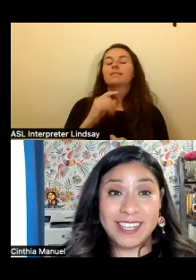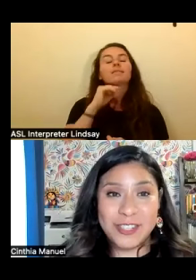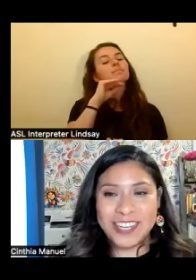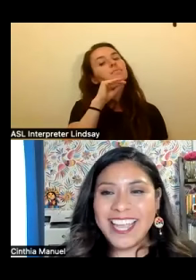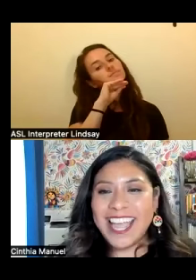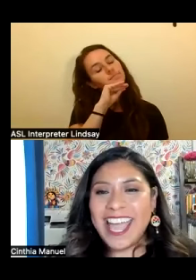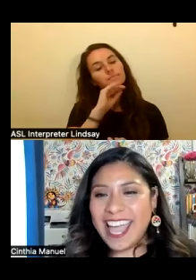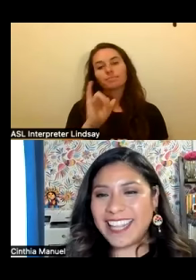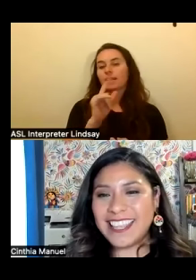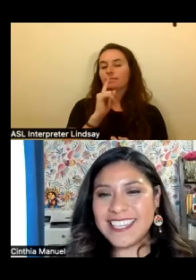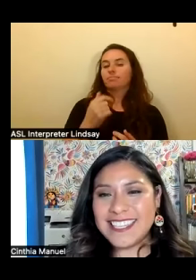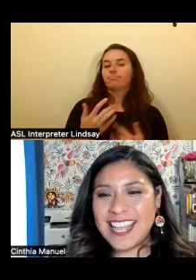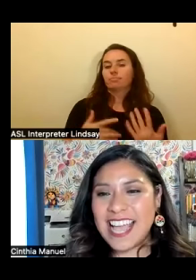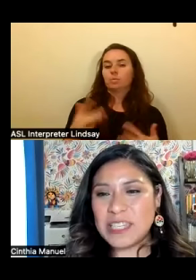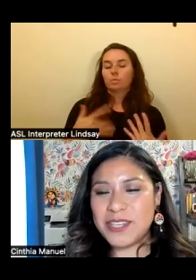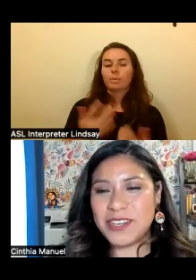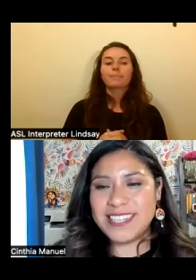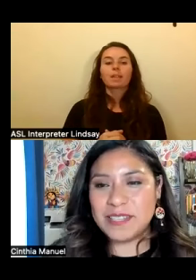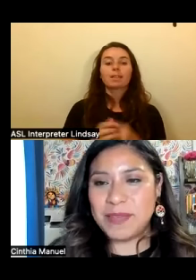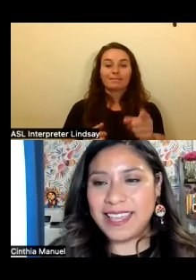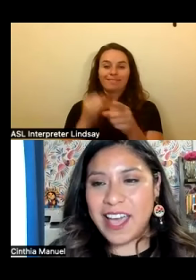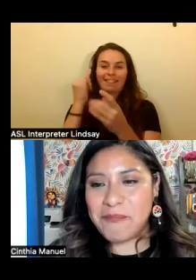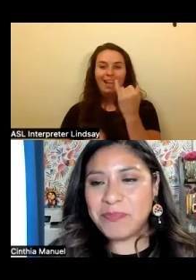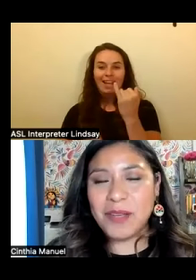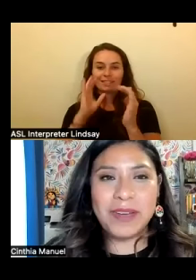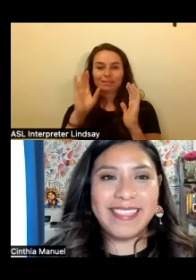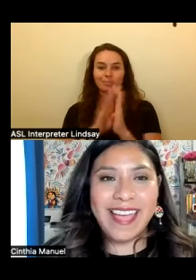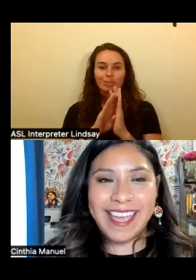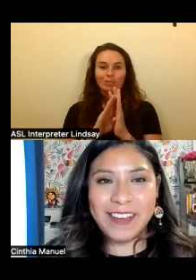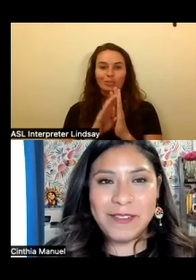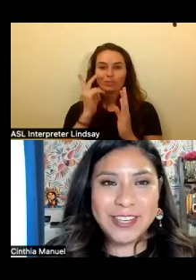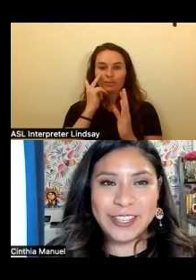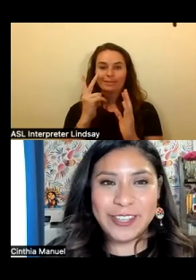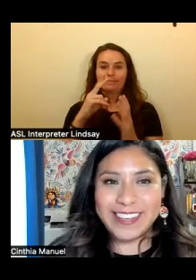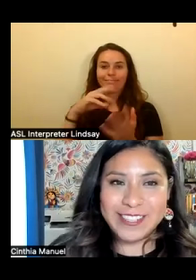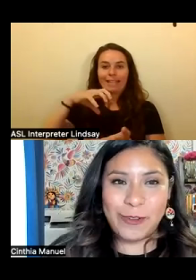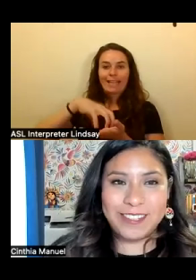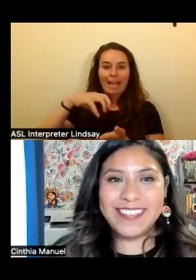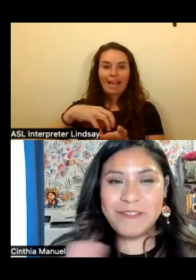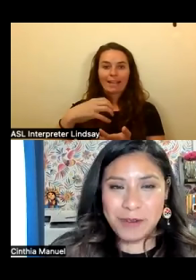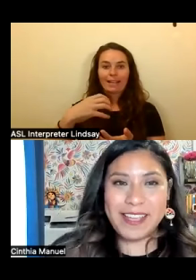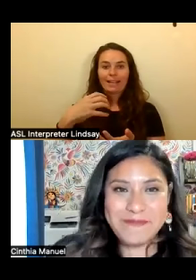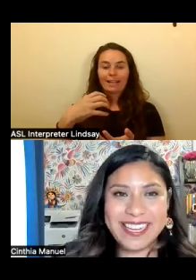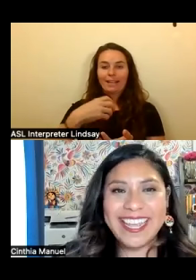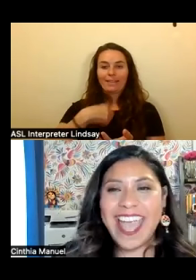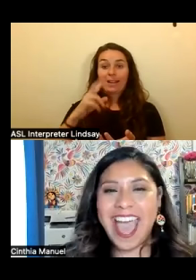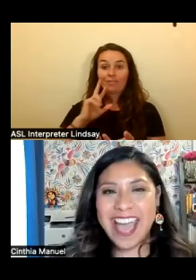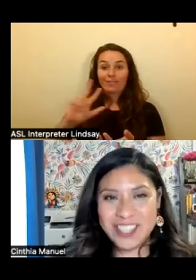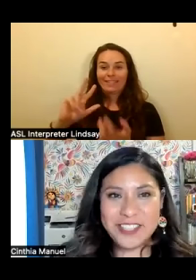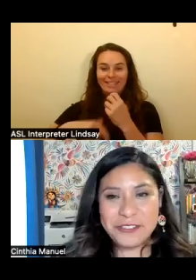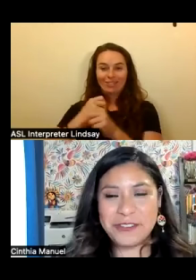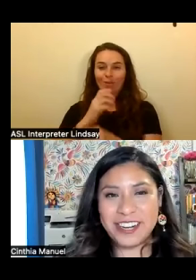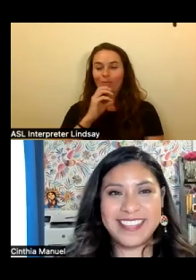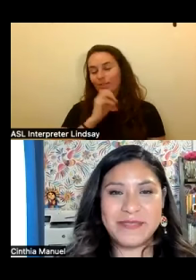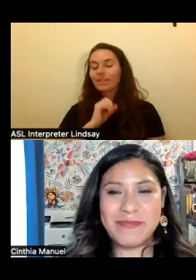really, really enjoy. And then this is the last picture. It's just me with a cake when I turned 3 years old for my company. I